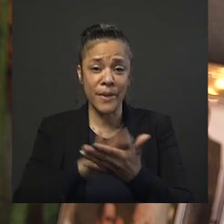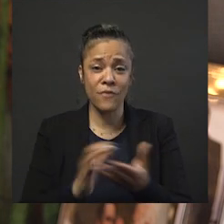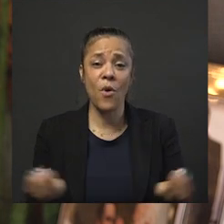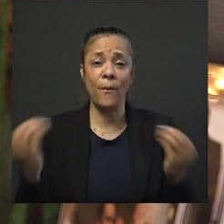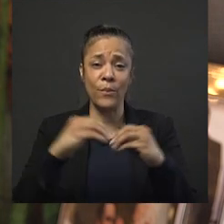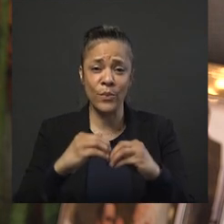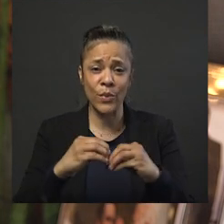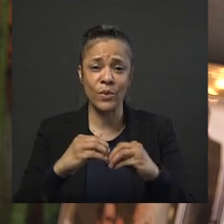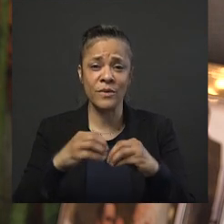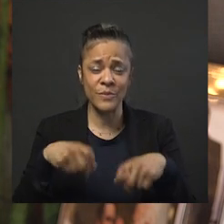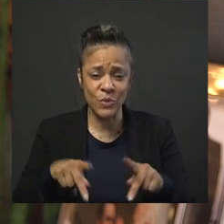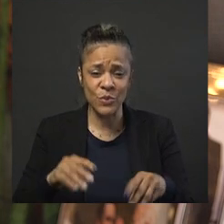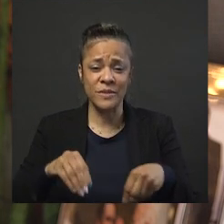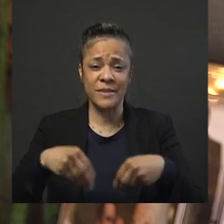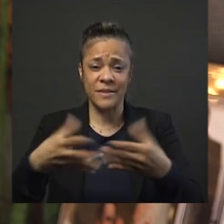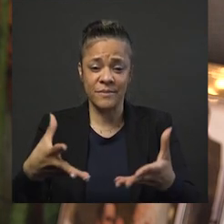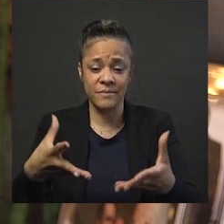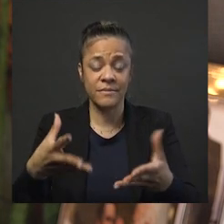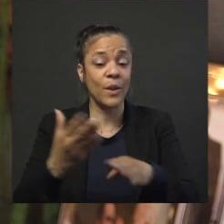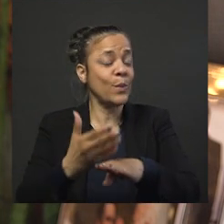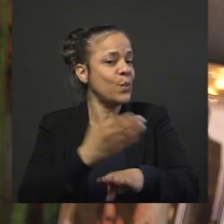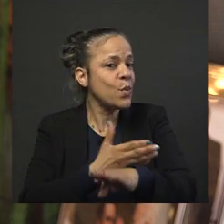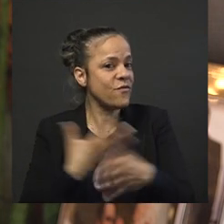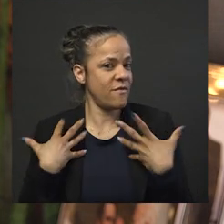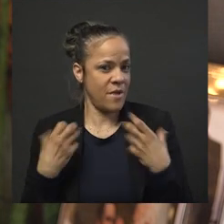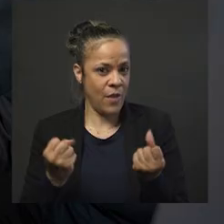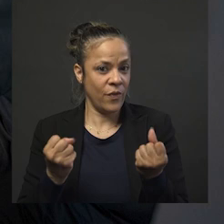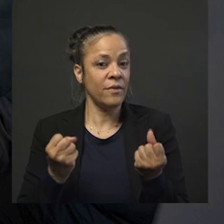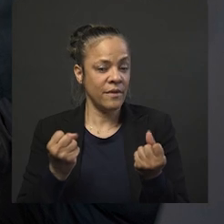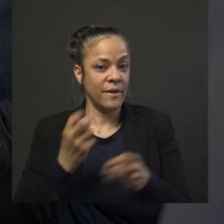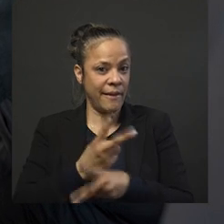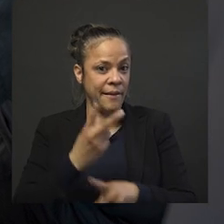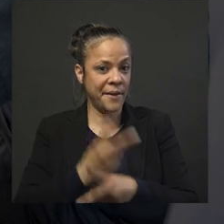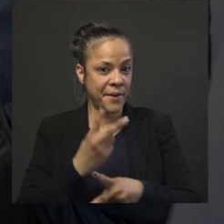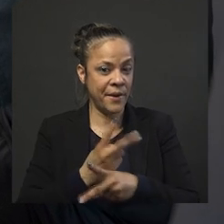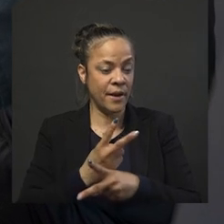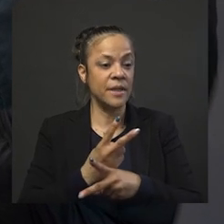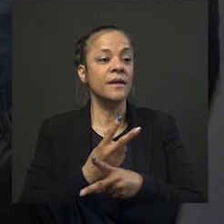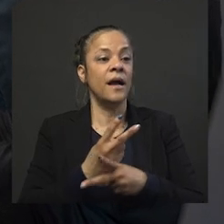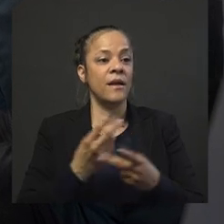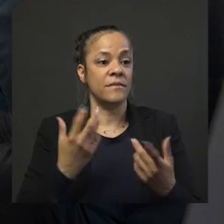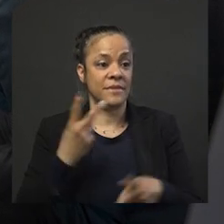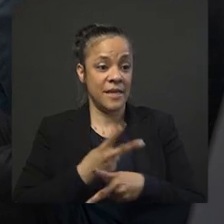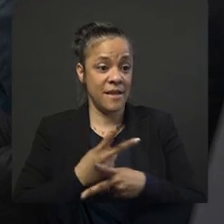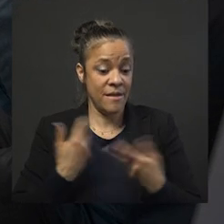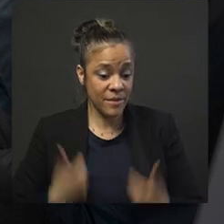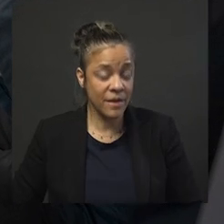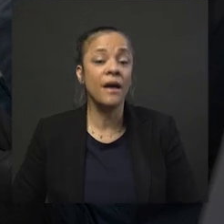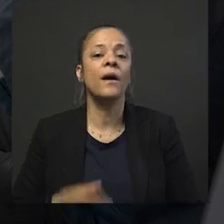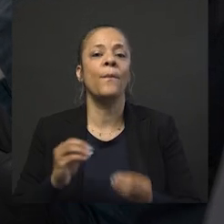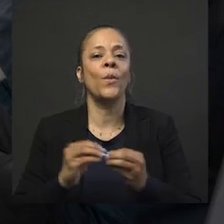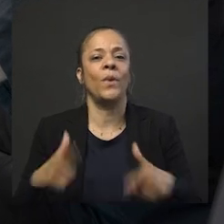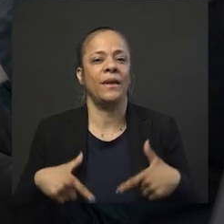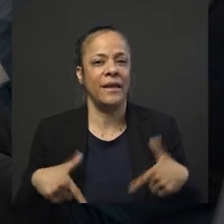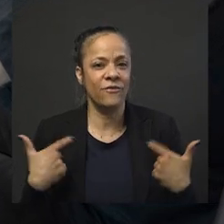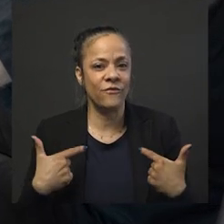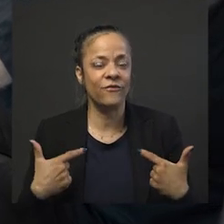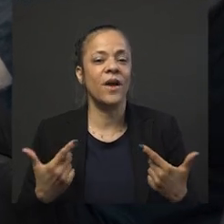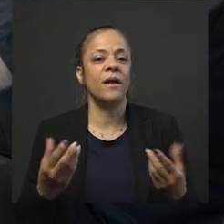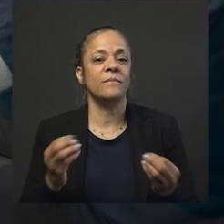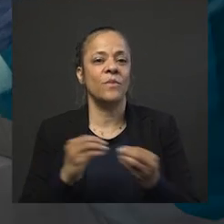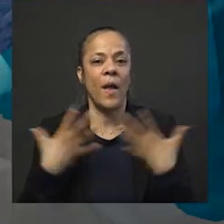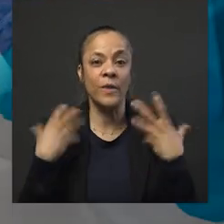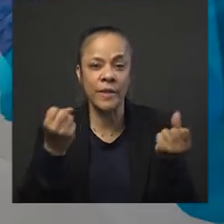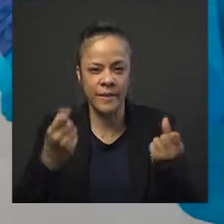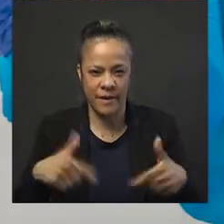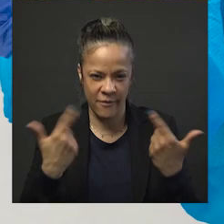Our belief is the more tools we provide to improve healthcare access, the more we can help residents take responsible actions to live longer and